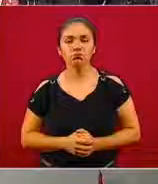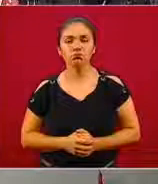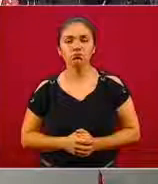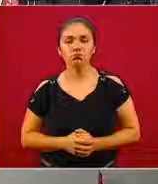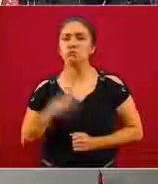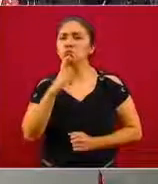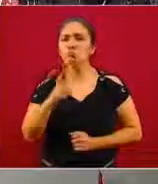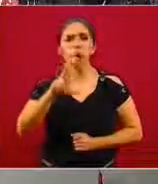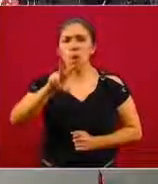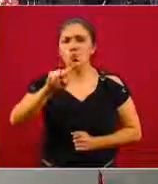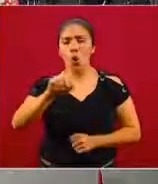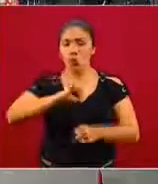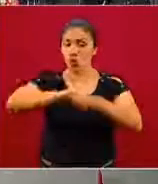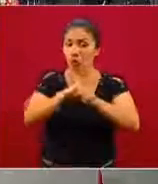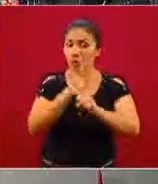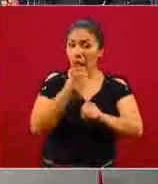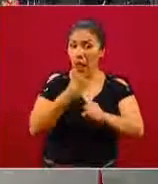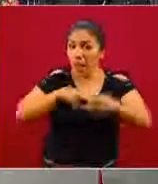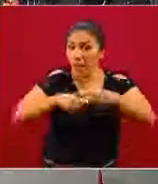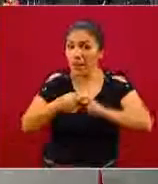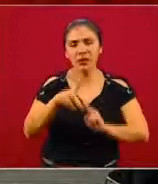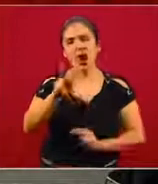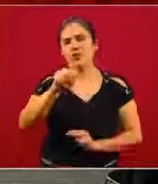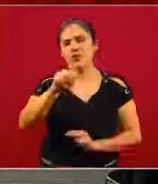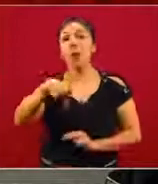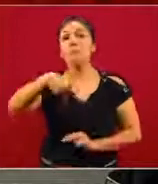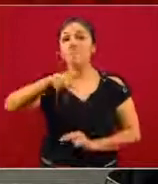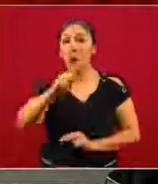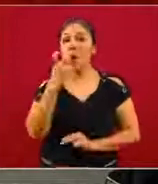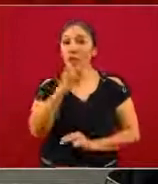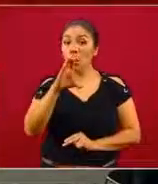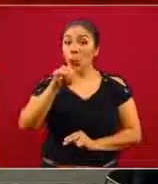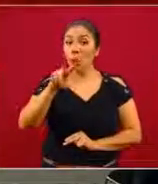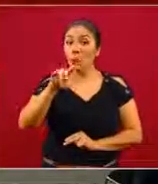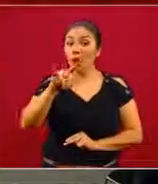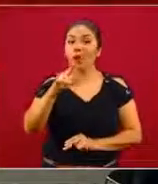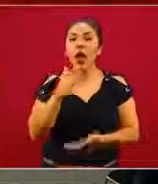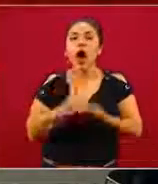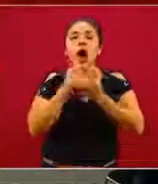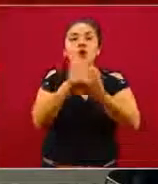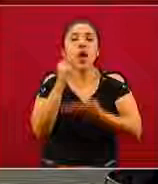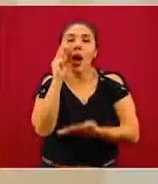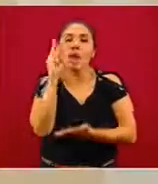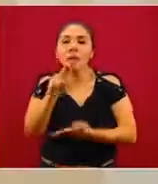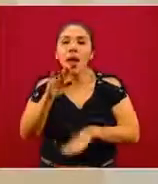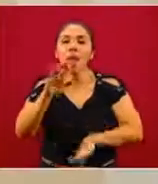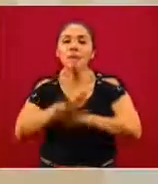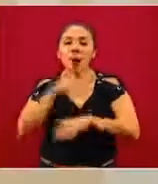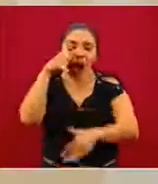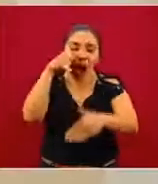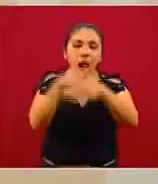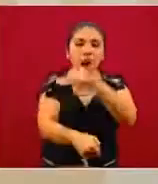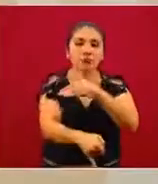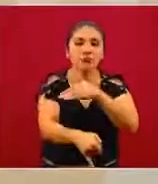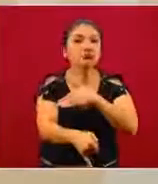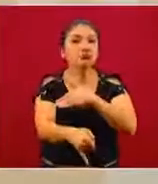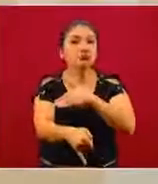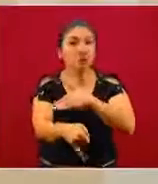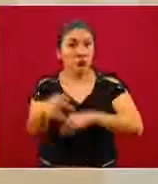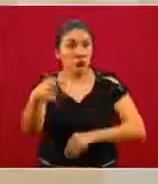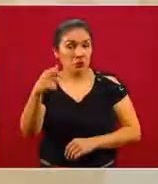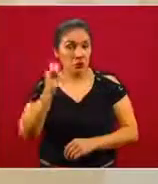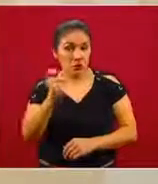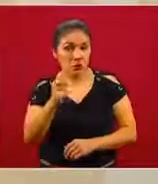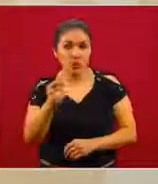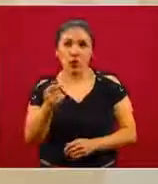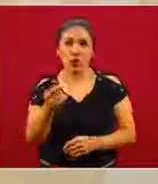No es a partir del COVID. Lo que sí No, hace it's el not because COVID of COVID. es What ayudarnos a COVID ver is esto doing de is helping manera us to amplia. see this. Creo que en ningún momento de la